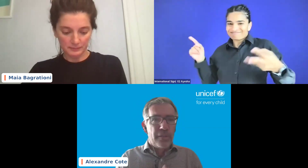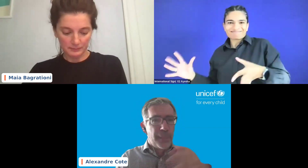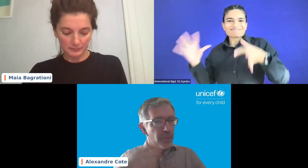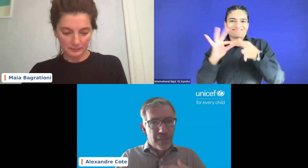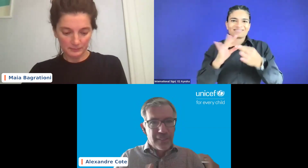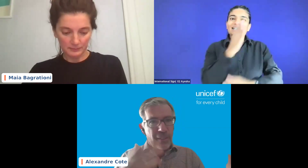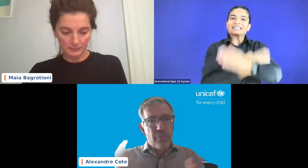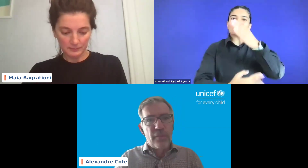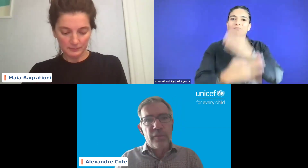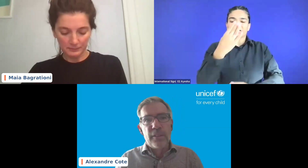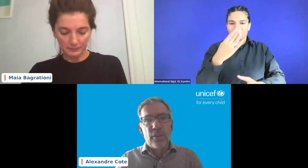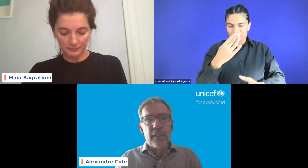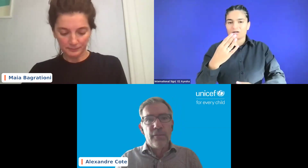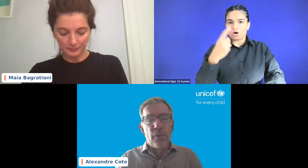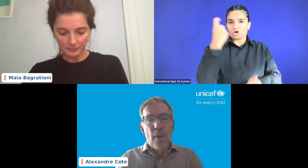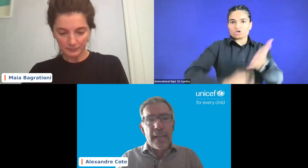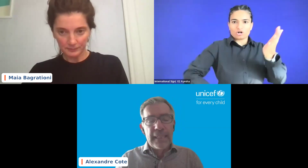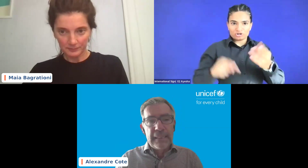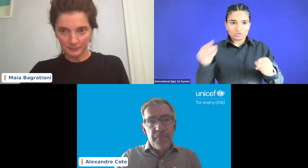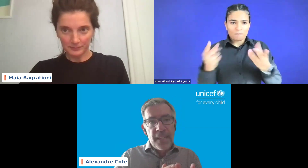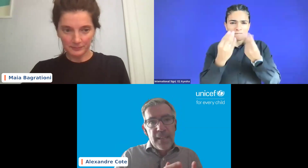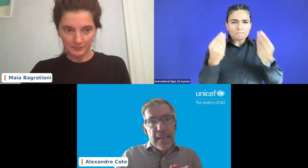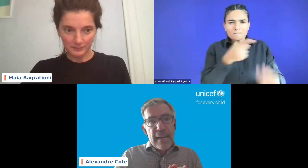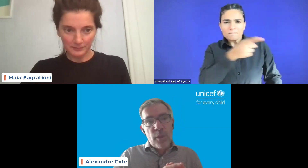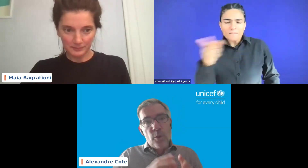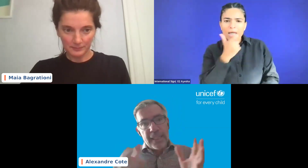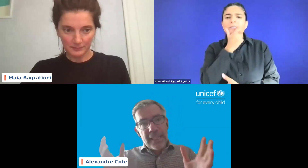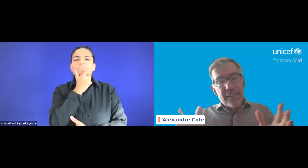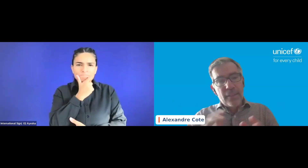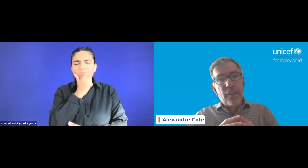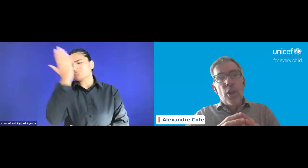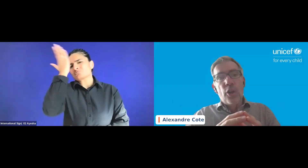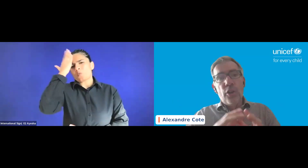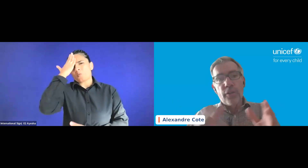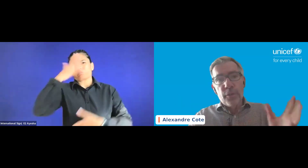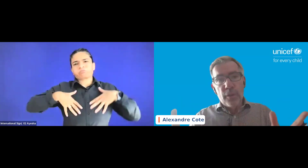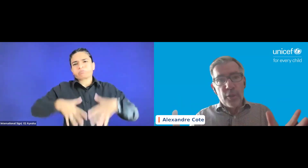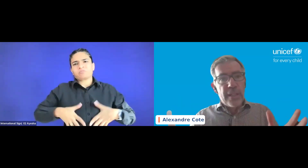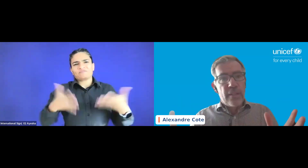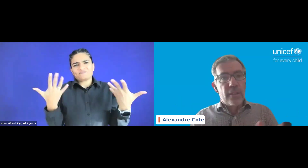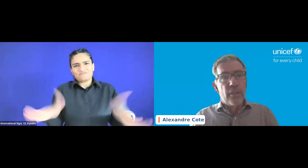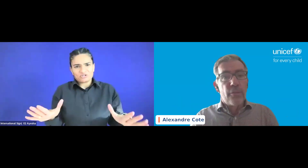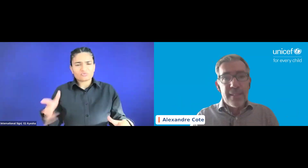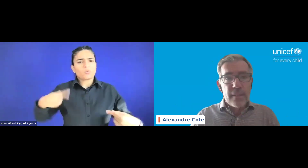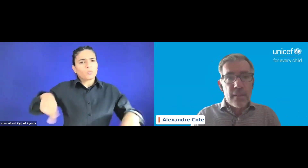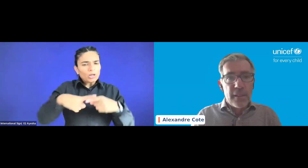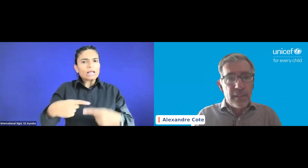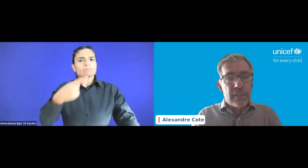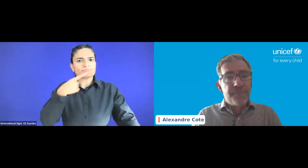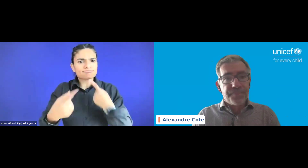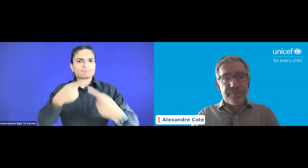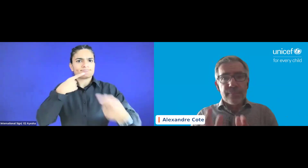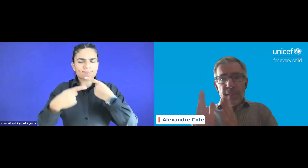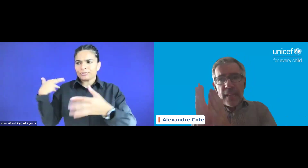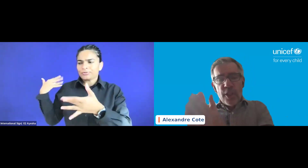familiar with, because this is something we've been talking for a while. Looking at an overview of the results of recent